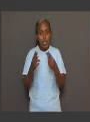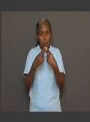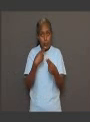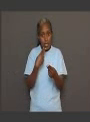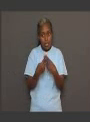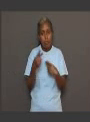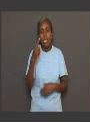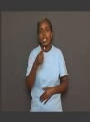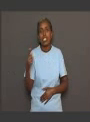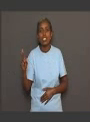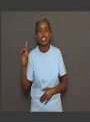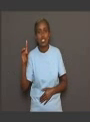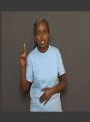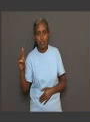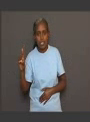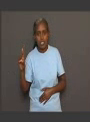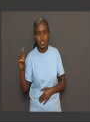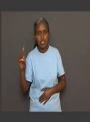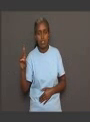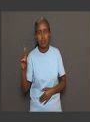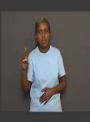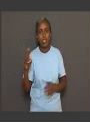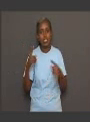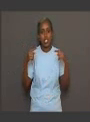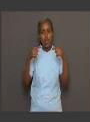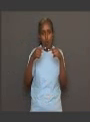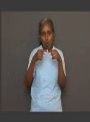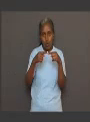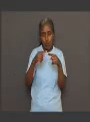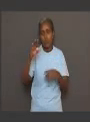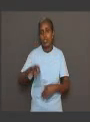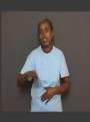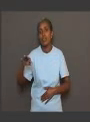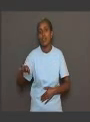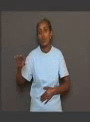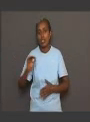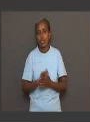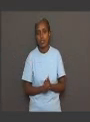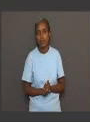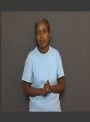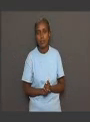Multiply each deviation by its corresponding frequency.